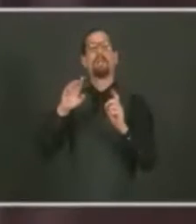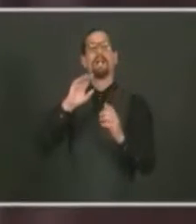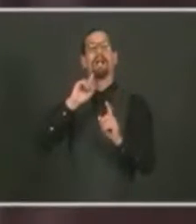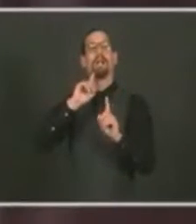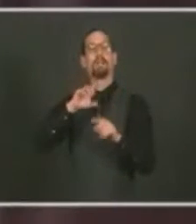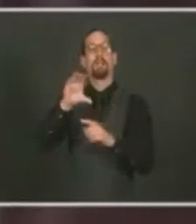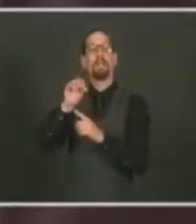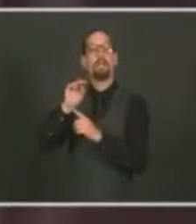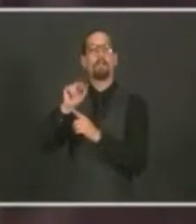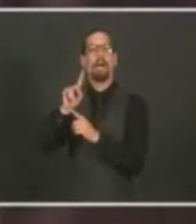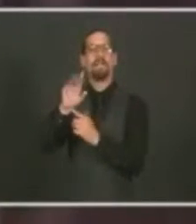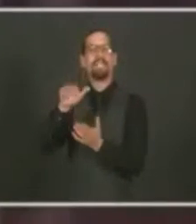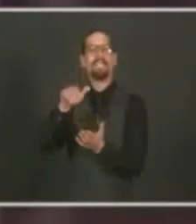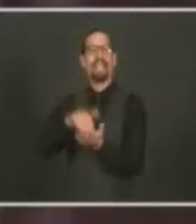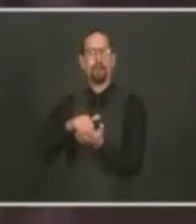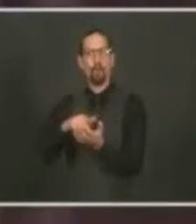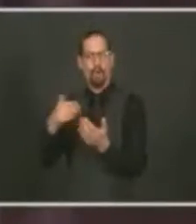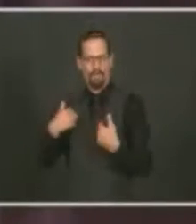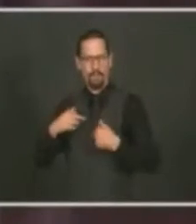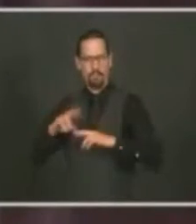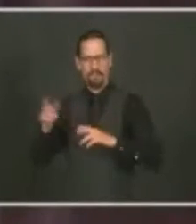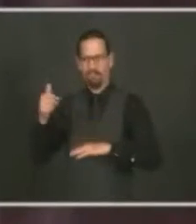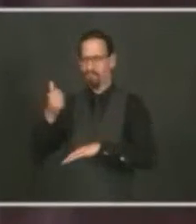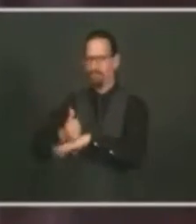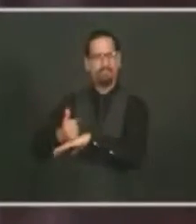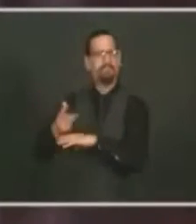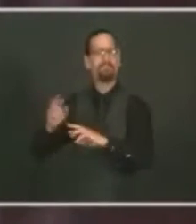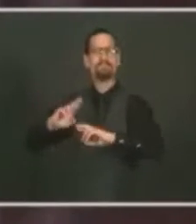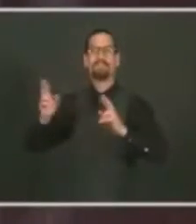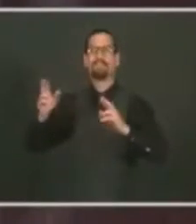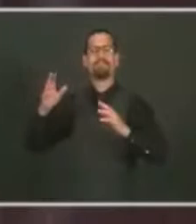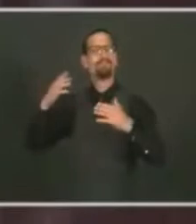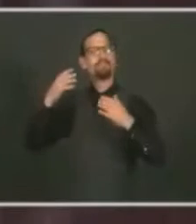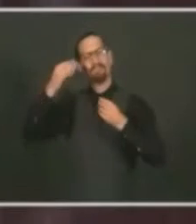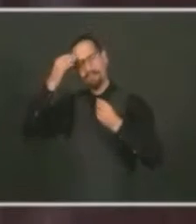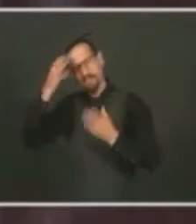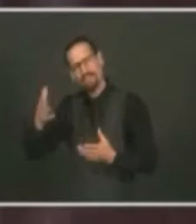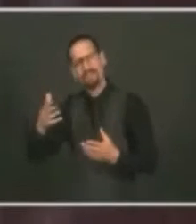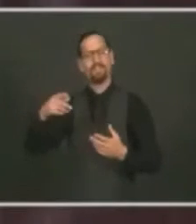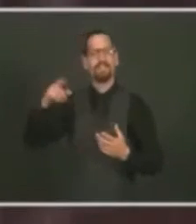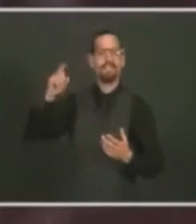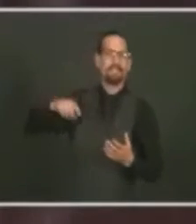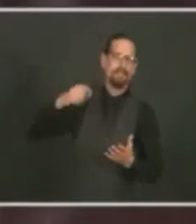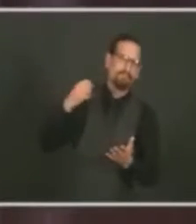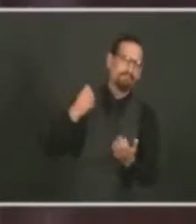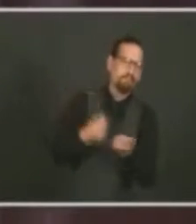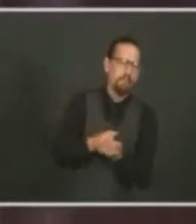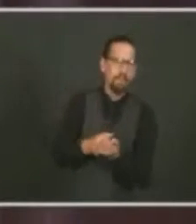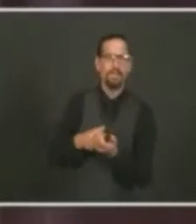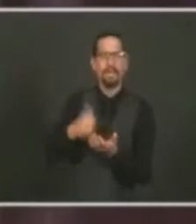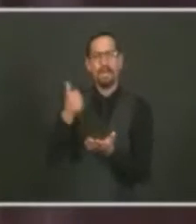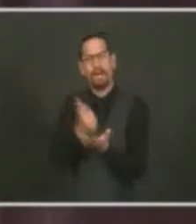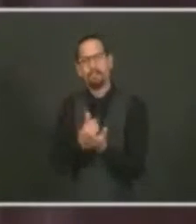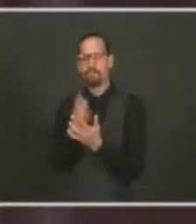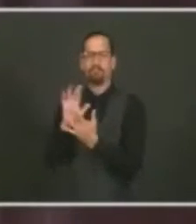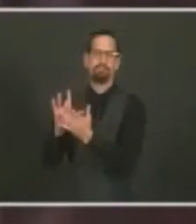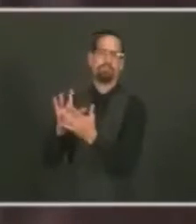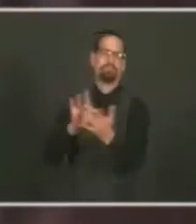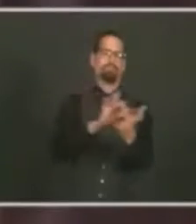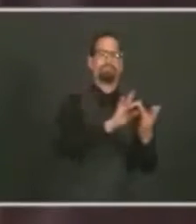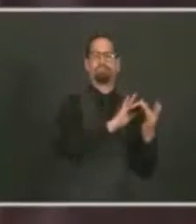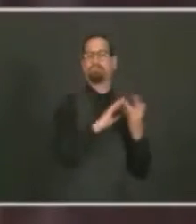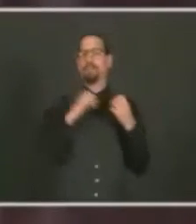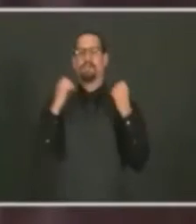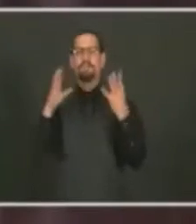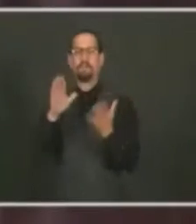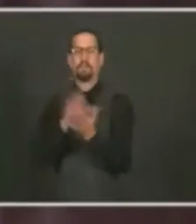done dozens of missions to the schools. Those are going great. So last week we had a Zoom call with all the superintendents around